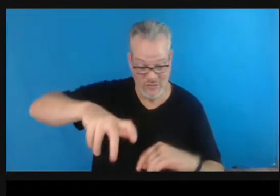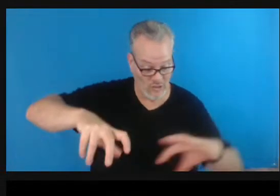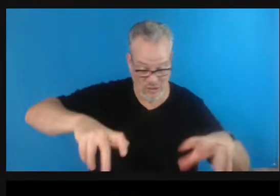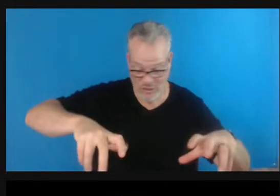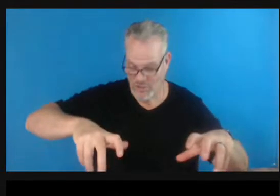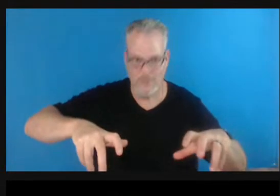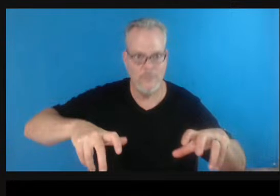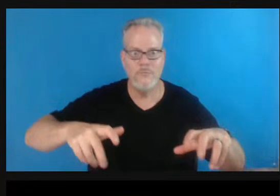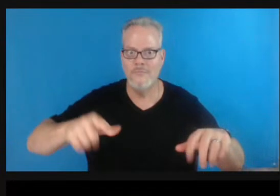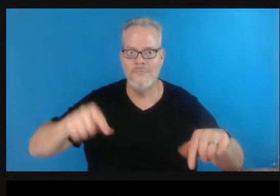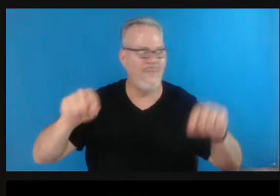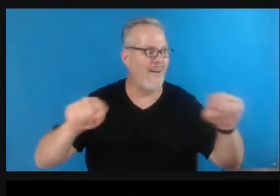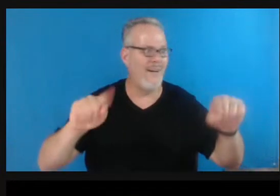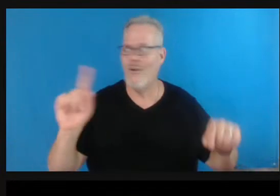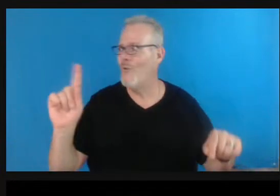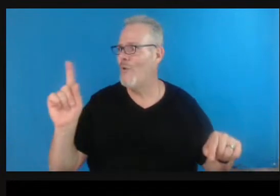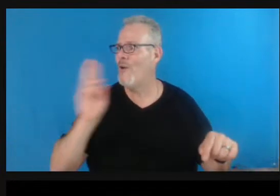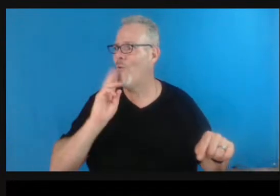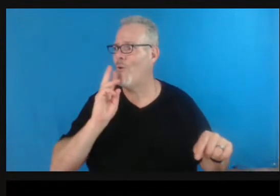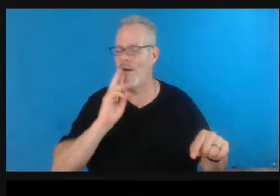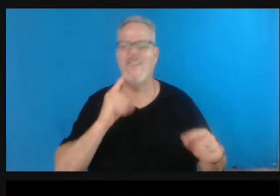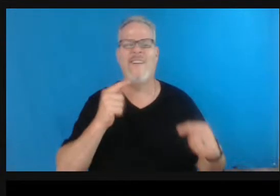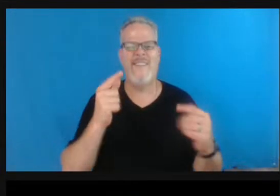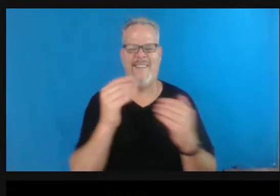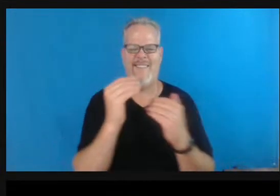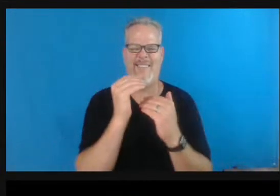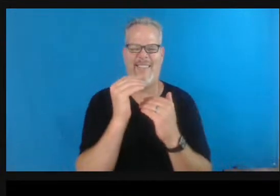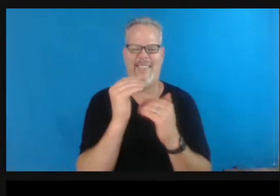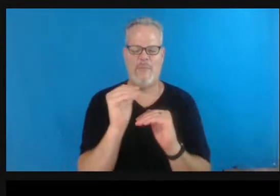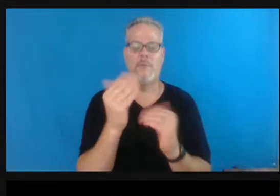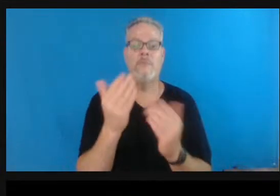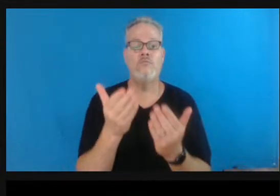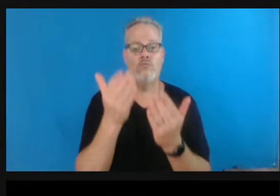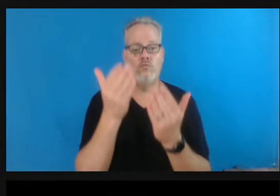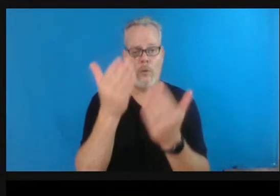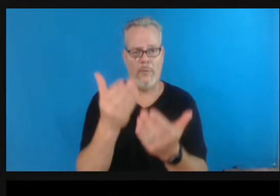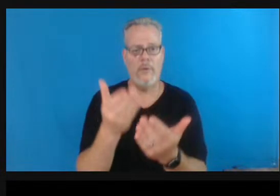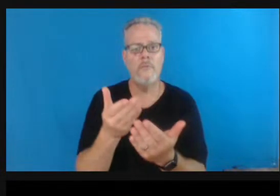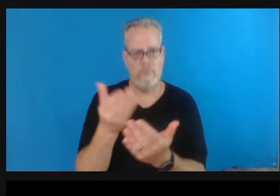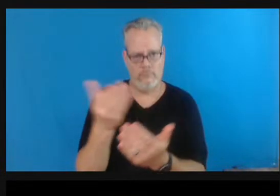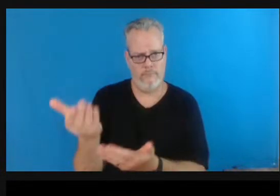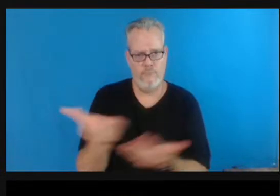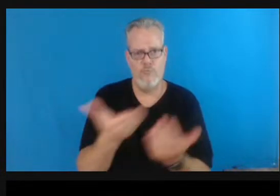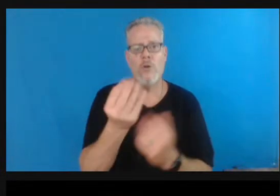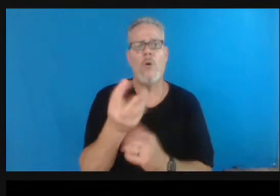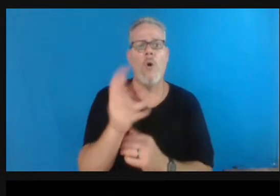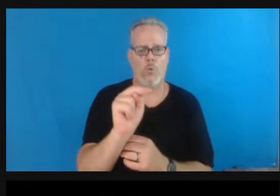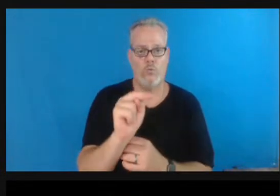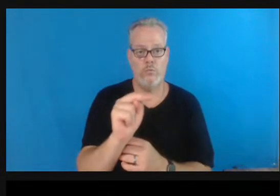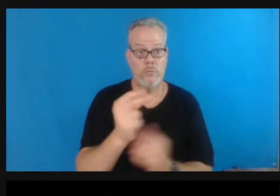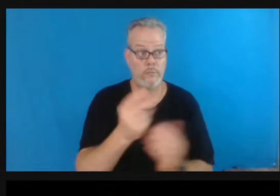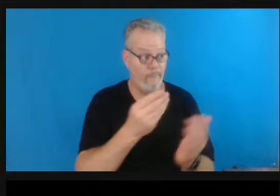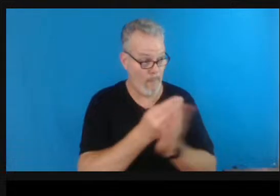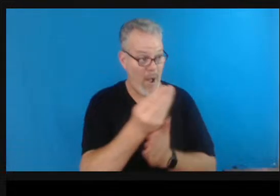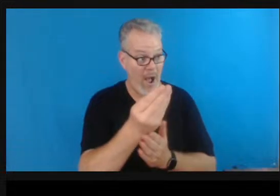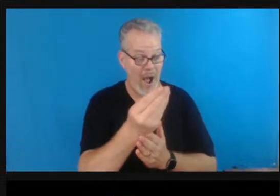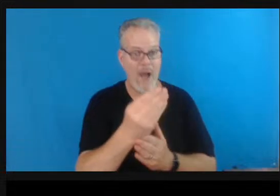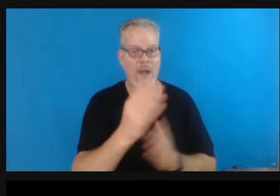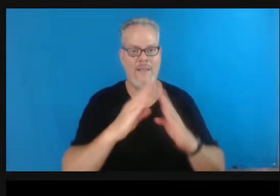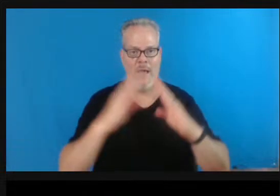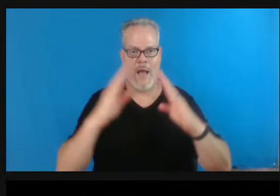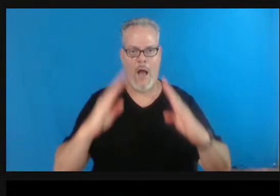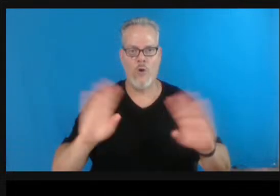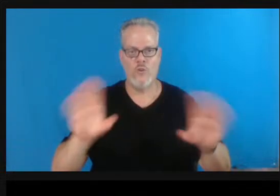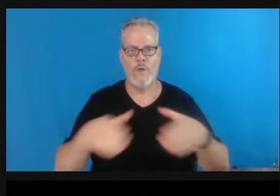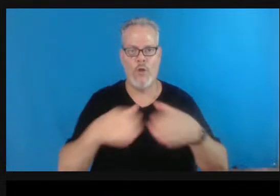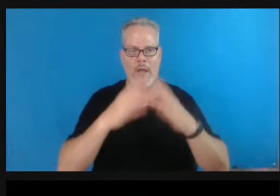used to be, and water is limited, so I recommend bringing your own. You can purchase some up there if Volcano House is open. If they have